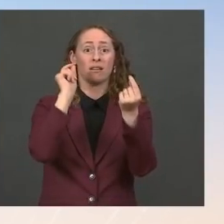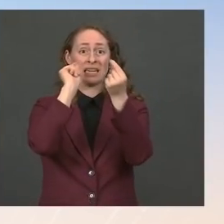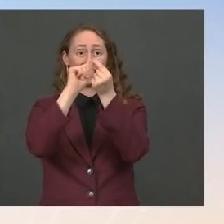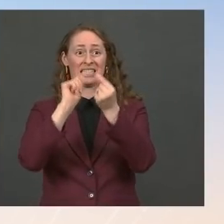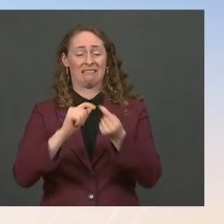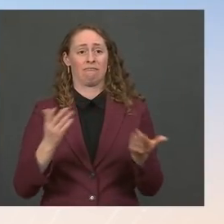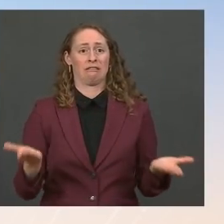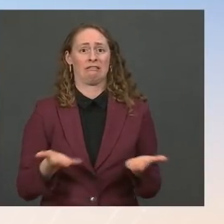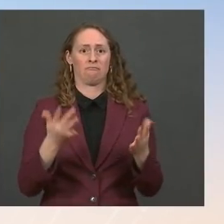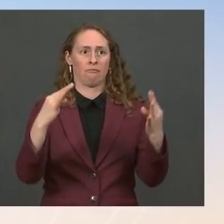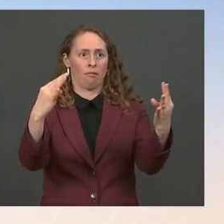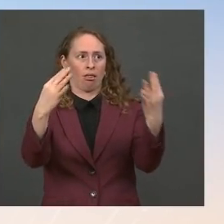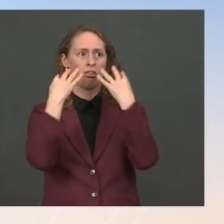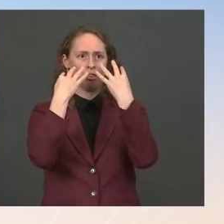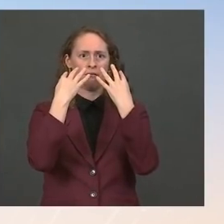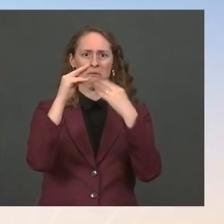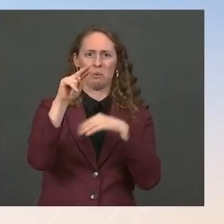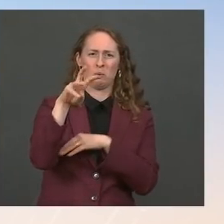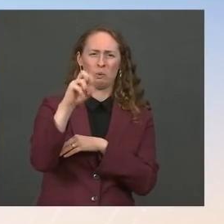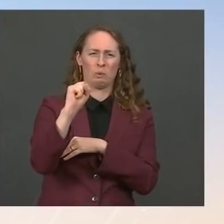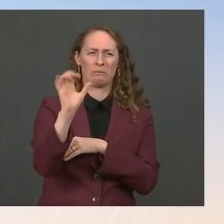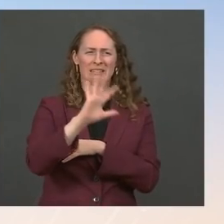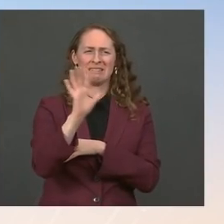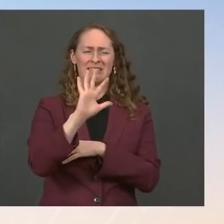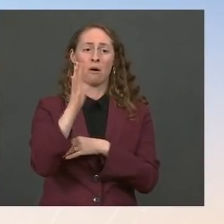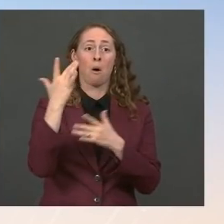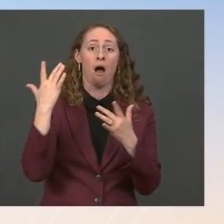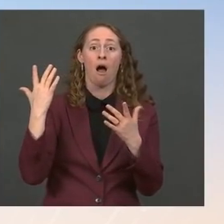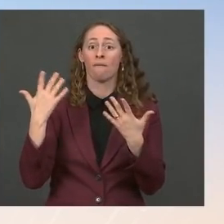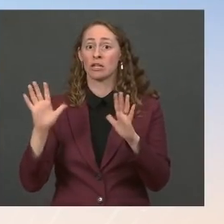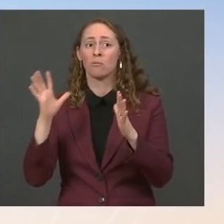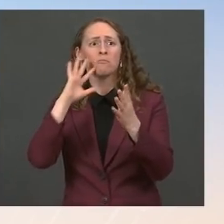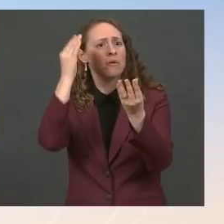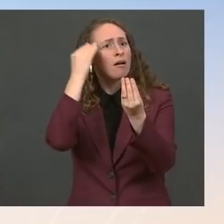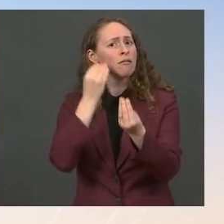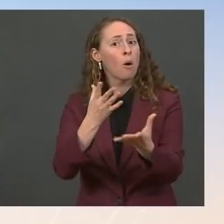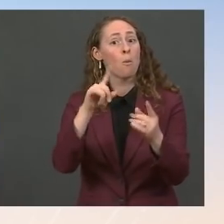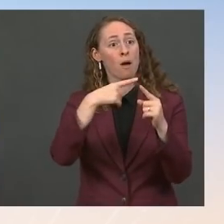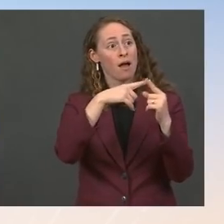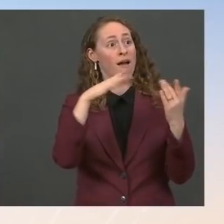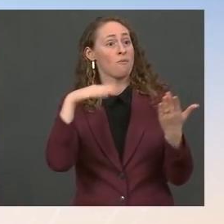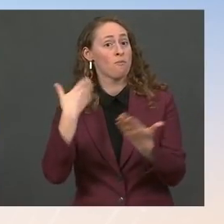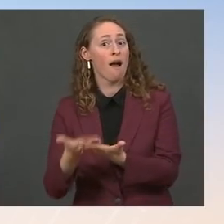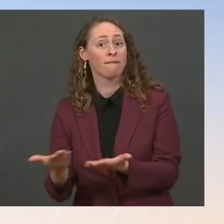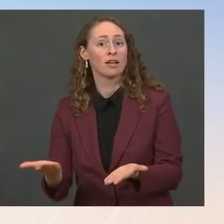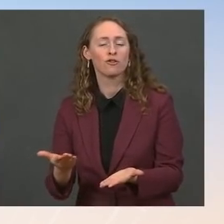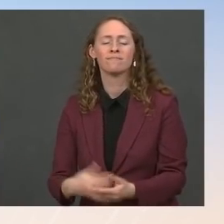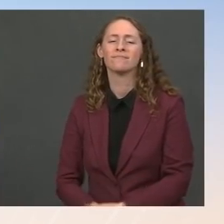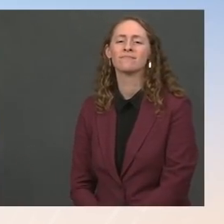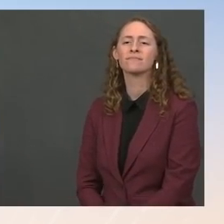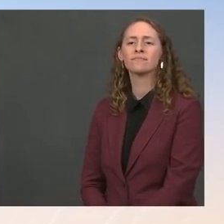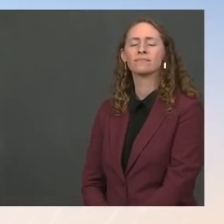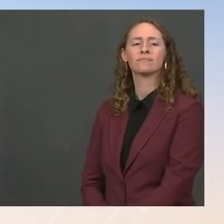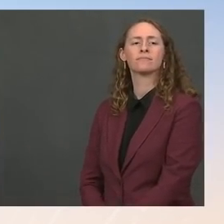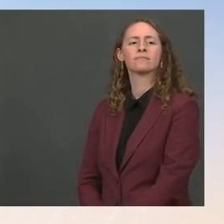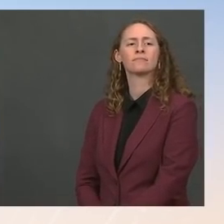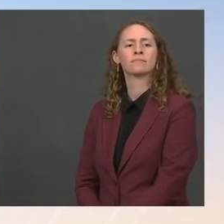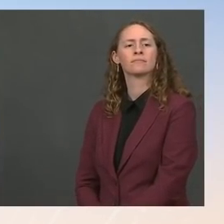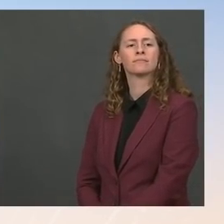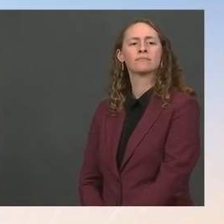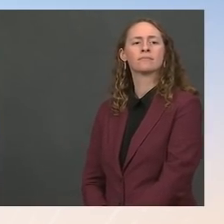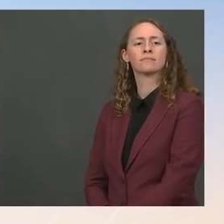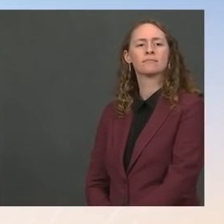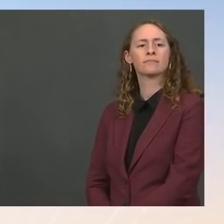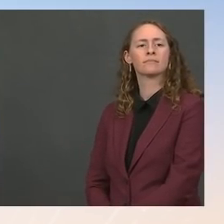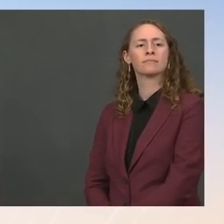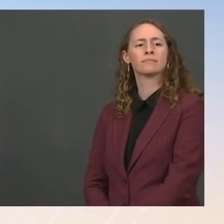during that process. But hopefully we'll have more to share when we successfully bring them home. Go ahead. Thank you, Jen. You mentioned the Manchin and Sinema meetings